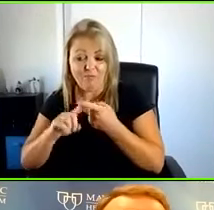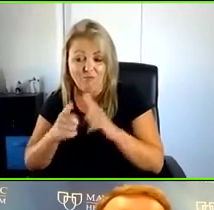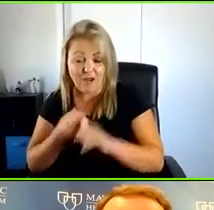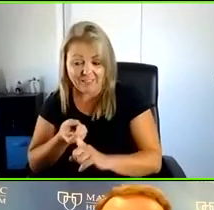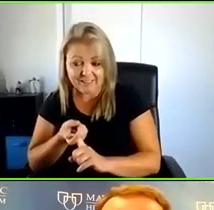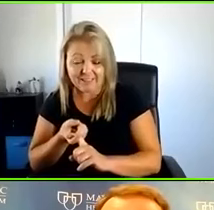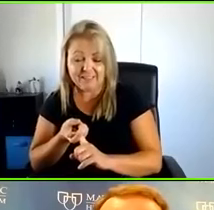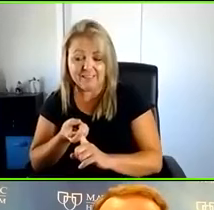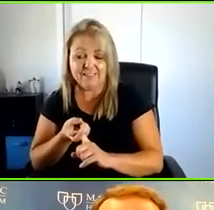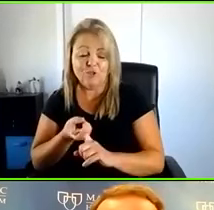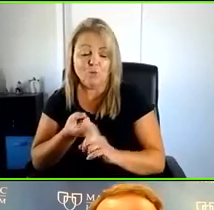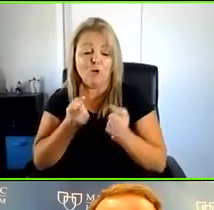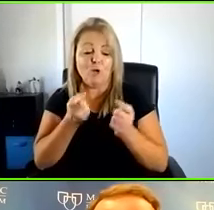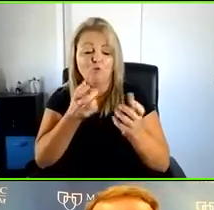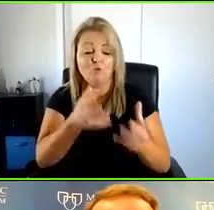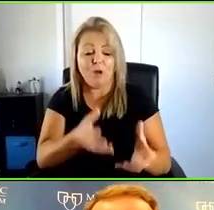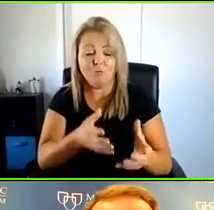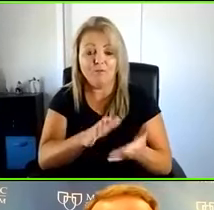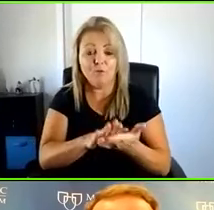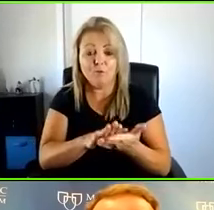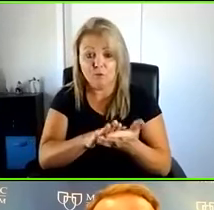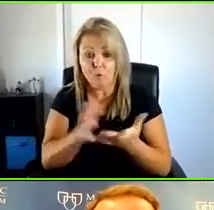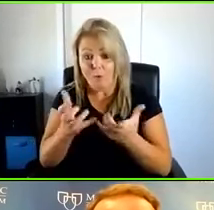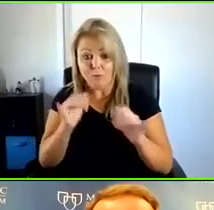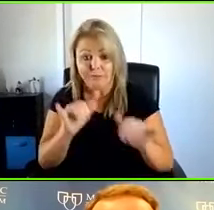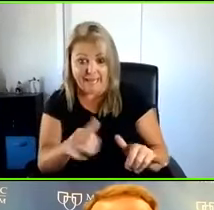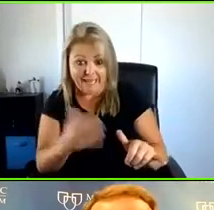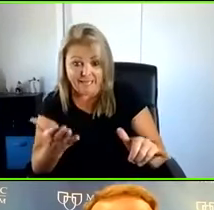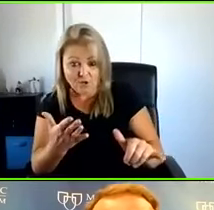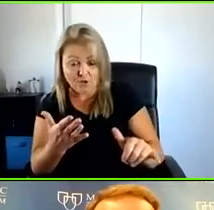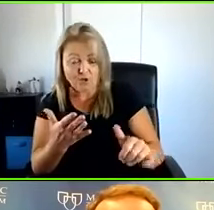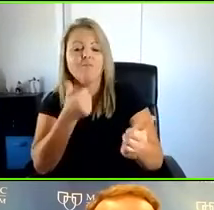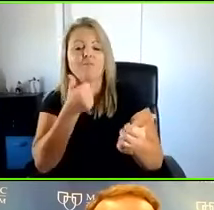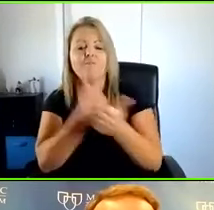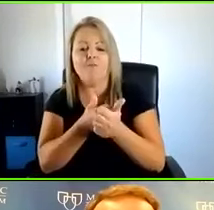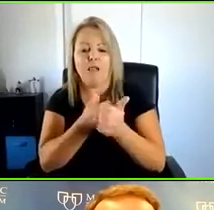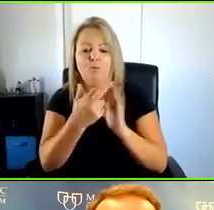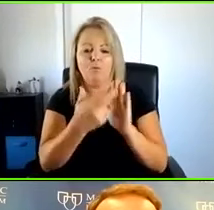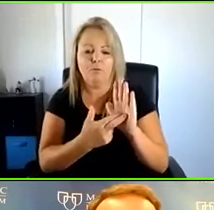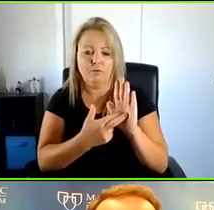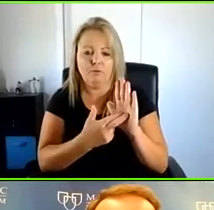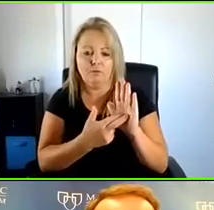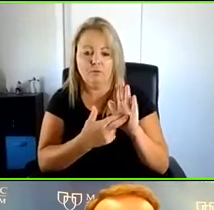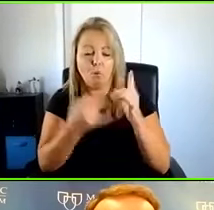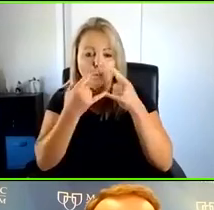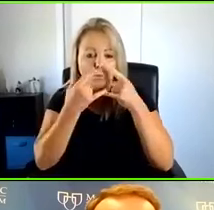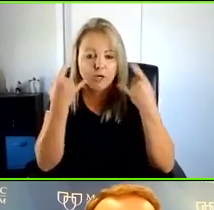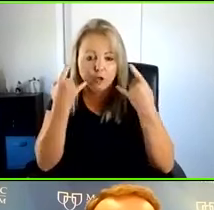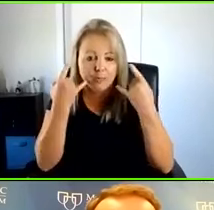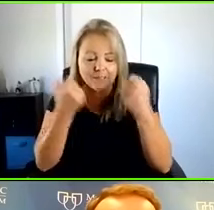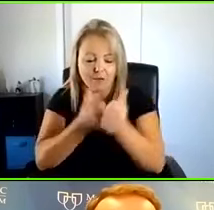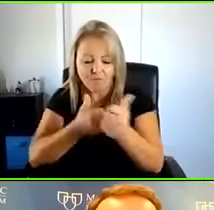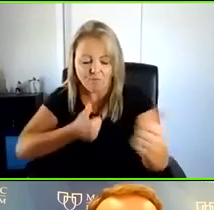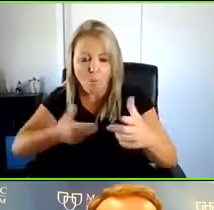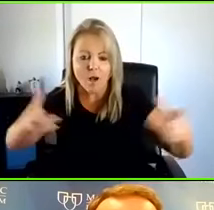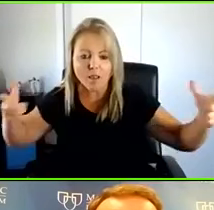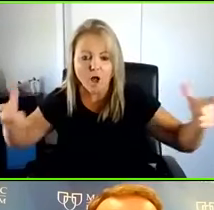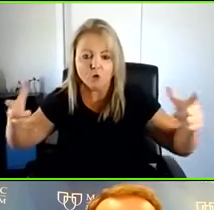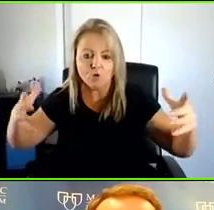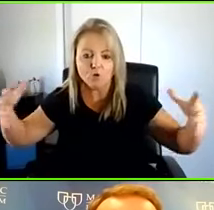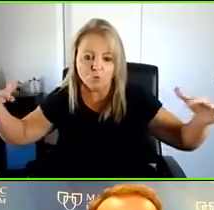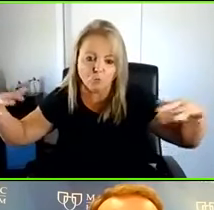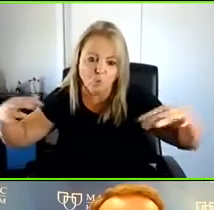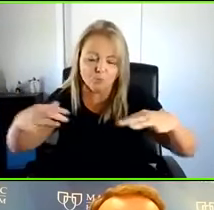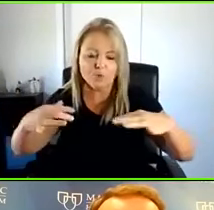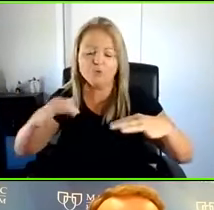And when I dropped her off, I said, if you would like to stay here, follow the rules, wear your mask, avoid large groups. Don't go